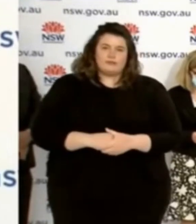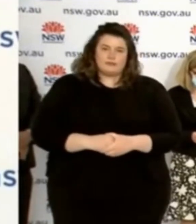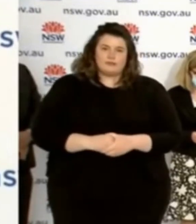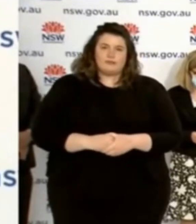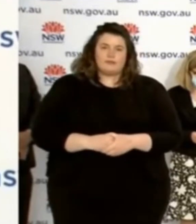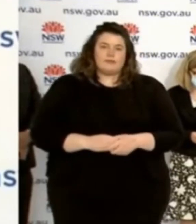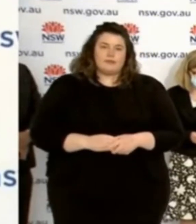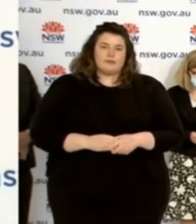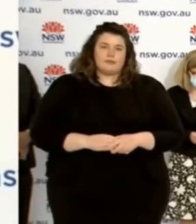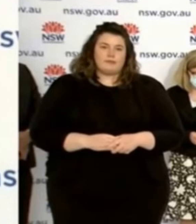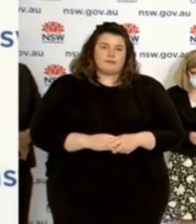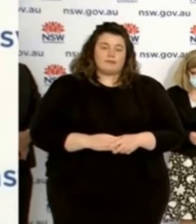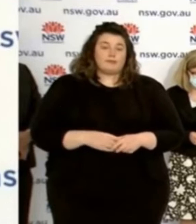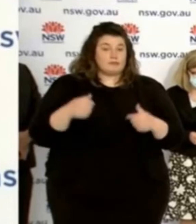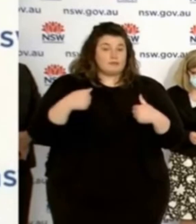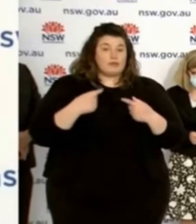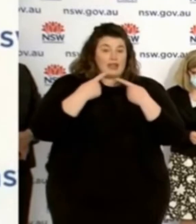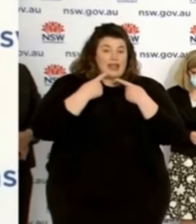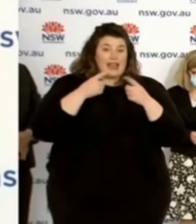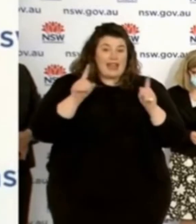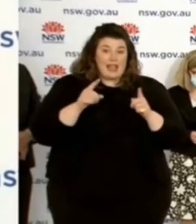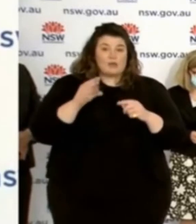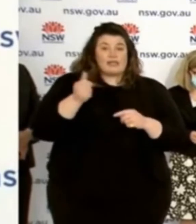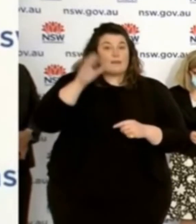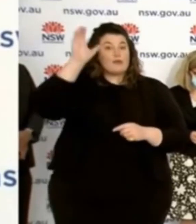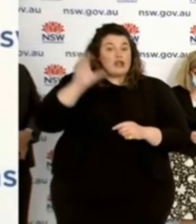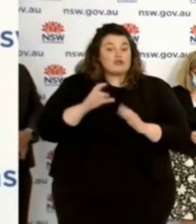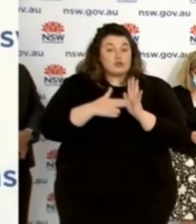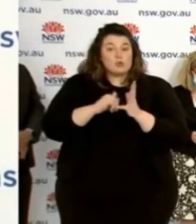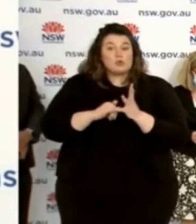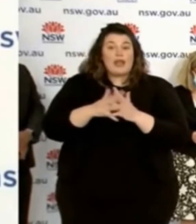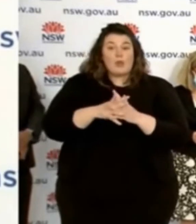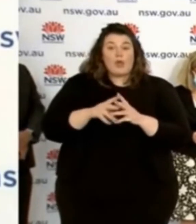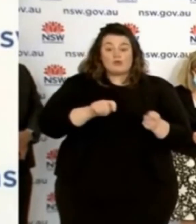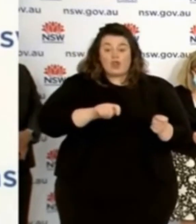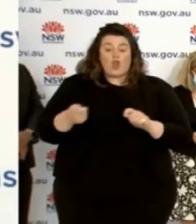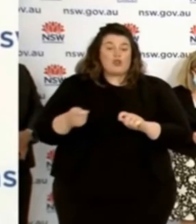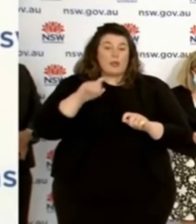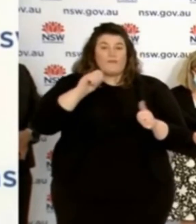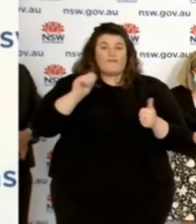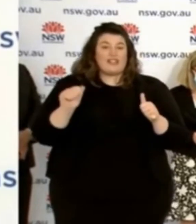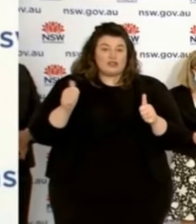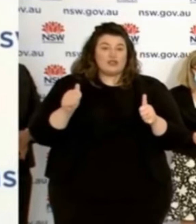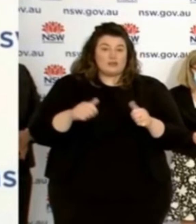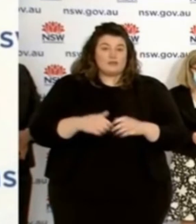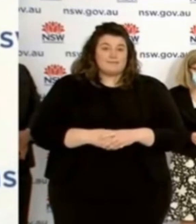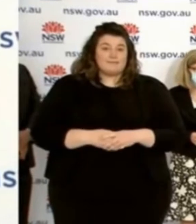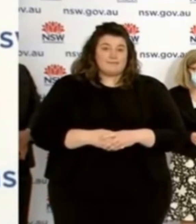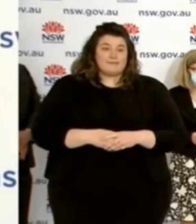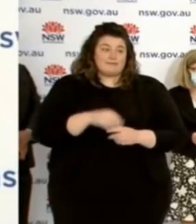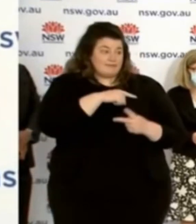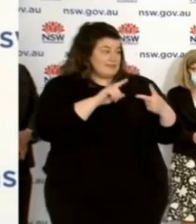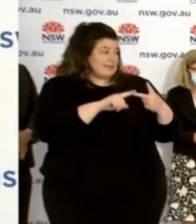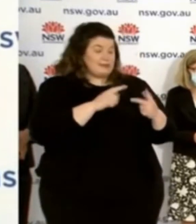Also today the New South Wales Government is announcing that parts of regional New South Wales will be coming out of lockdown, and the Deputy Premier will go into further